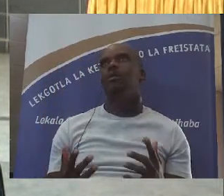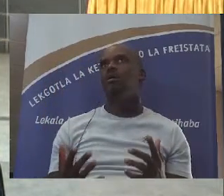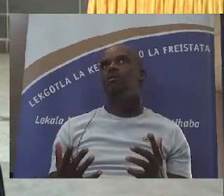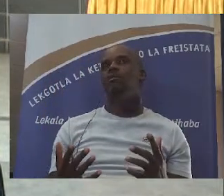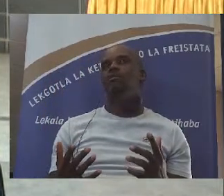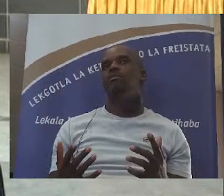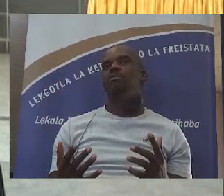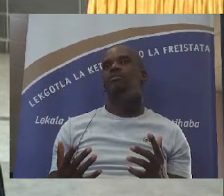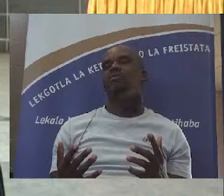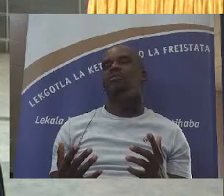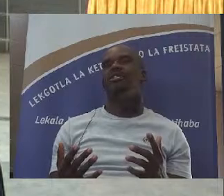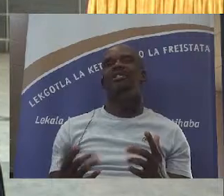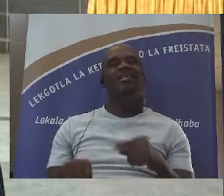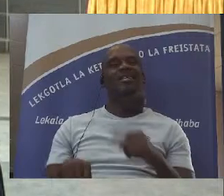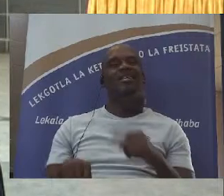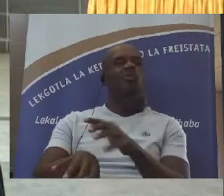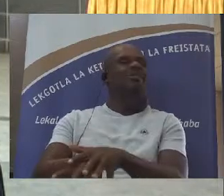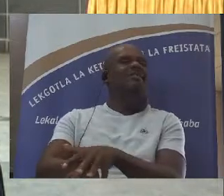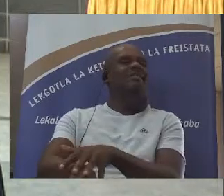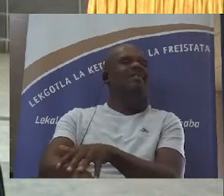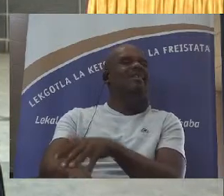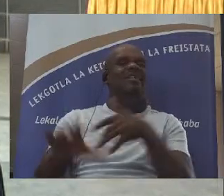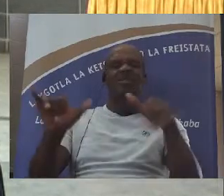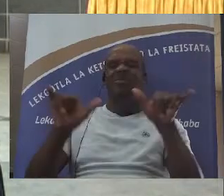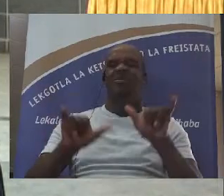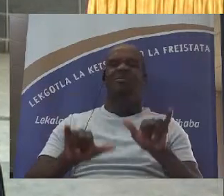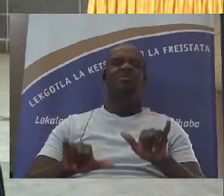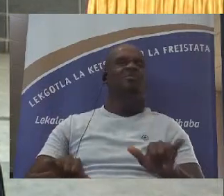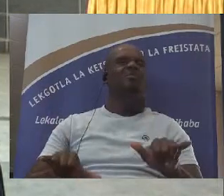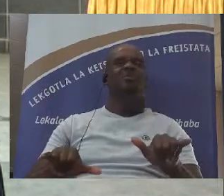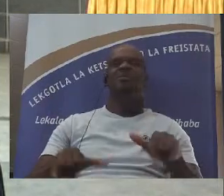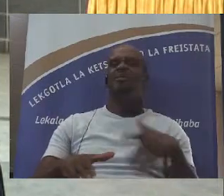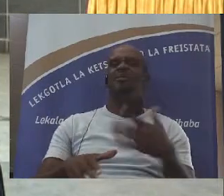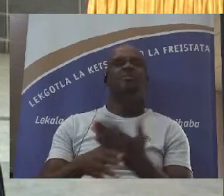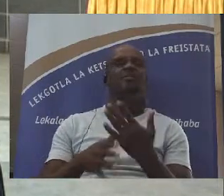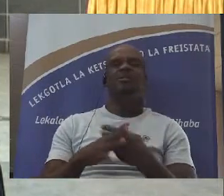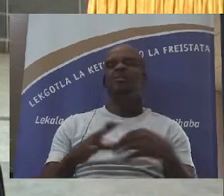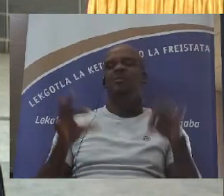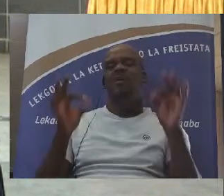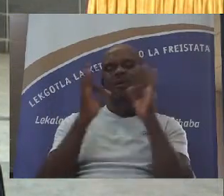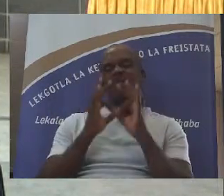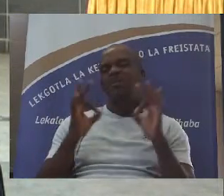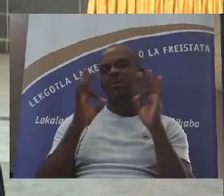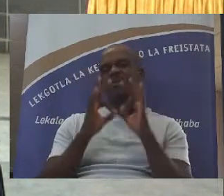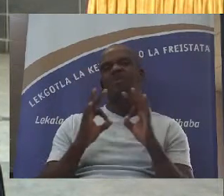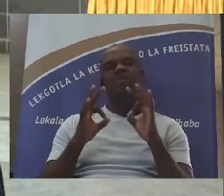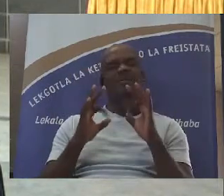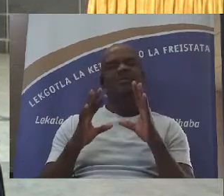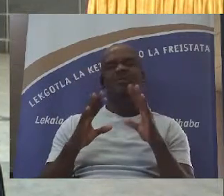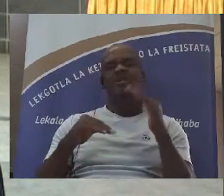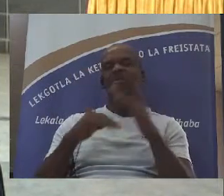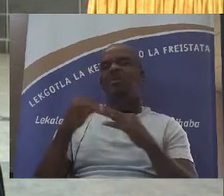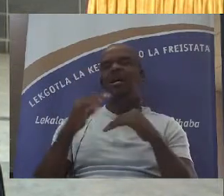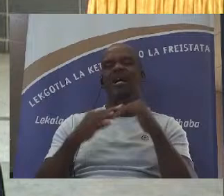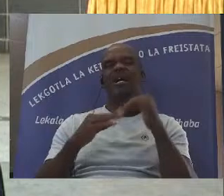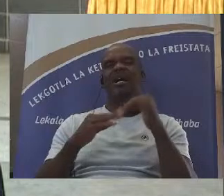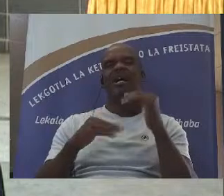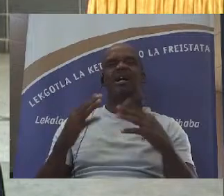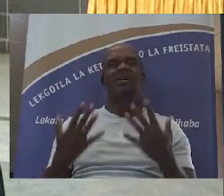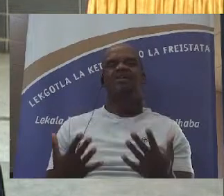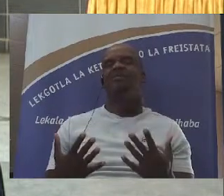has been a long time we are sitting without jobs. We are contractors as well,